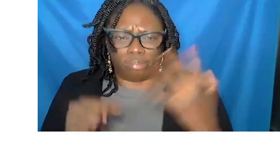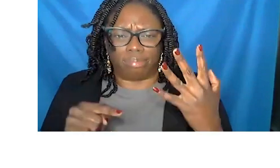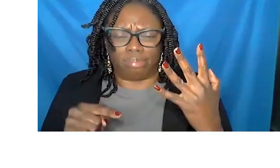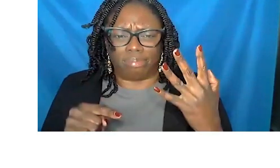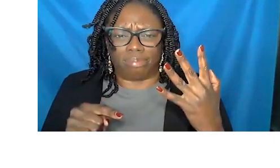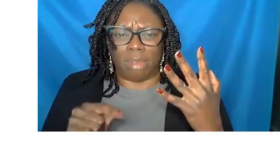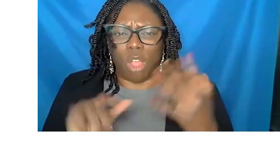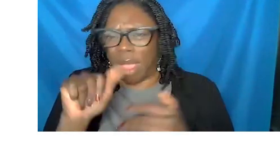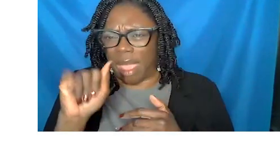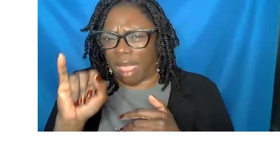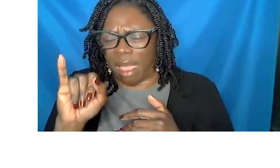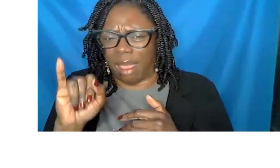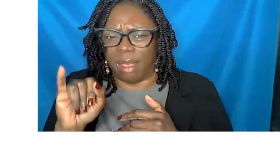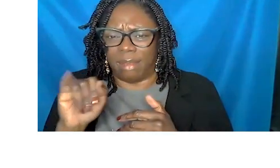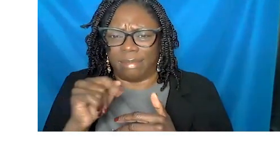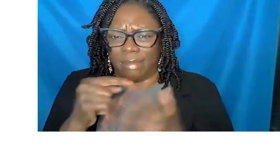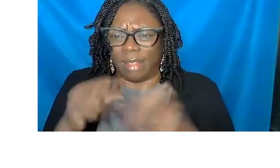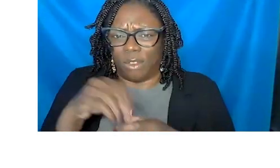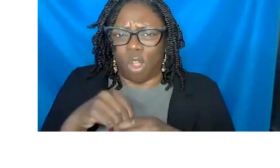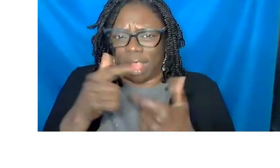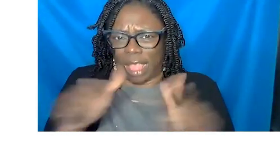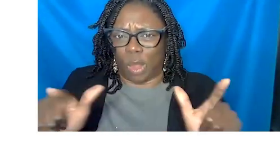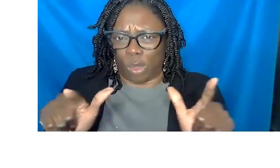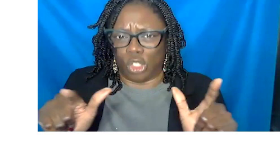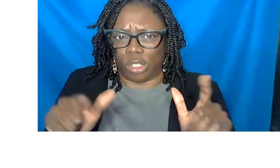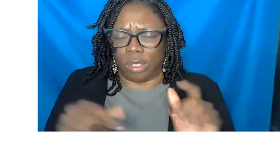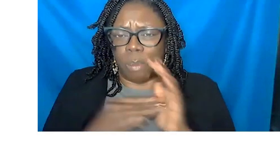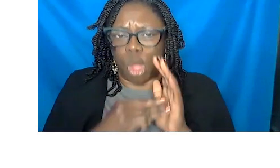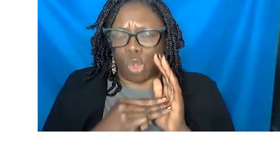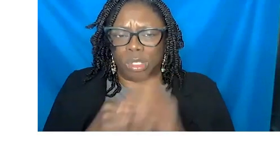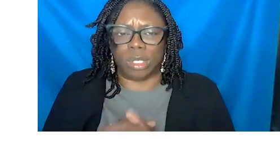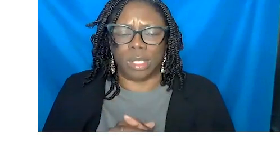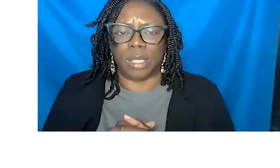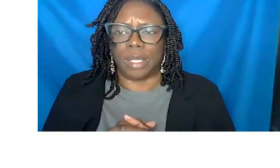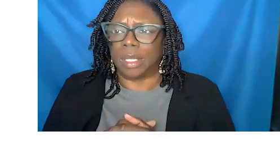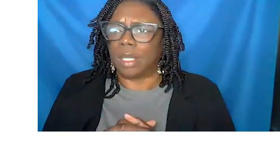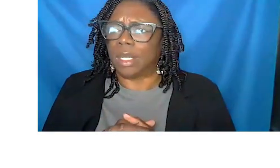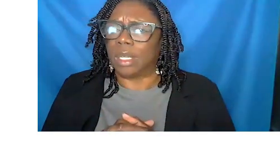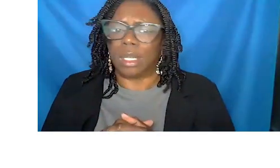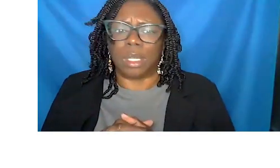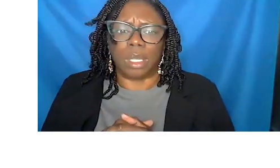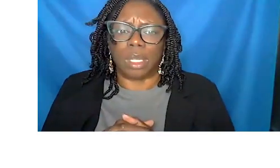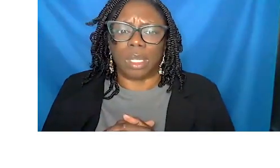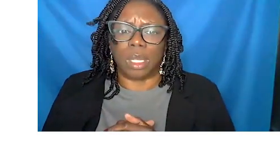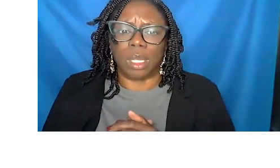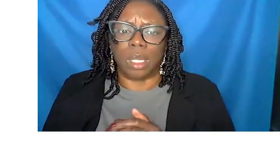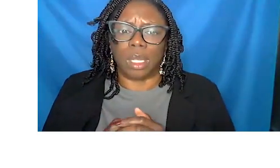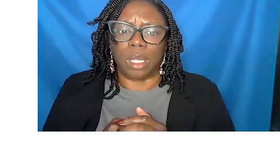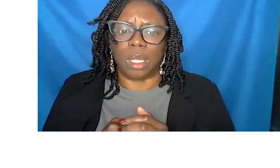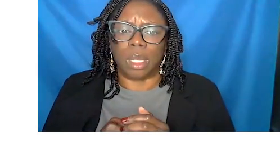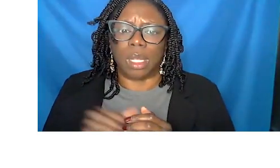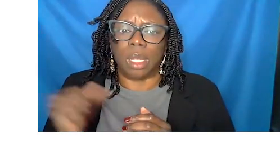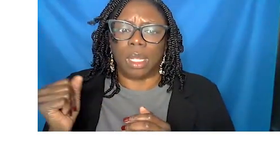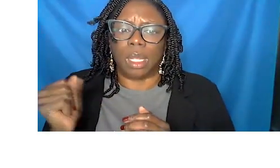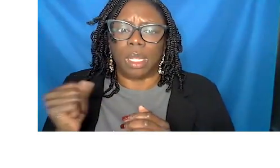generative AI models. It's large language models. Jason, do you have a good sense of that?